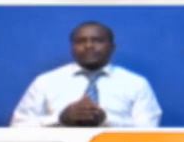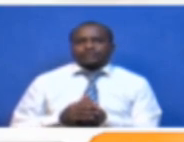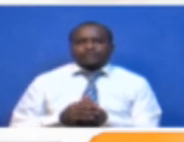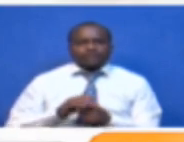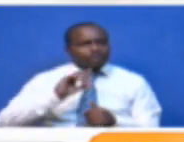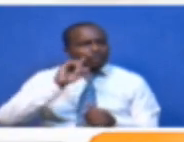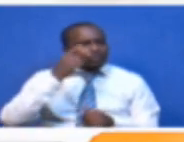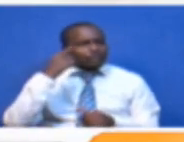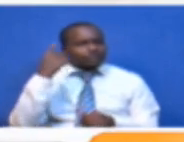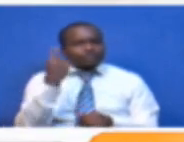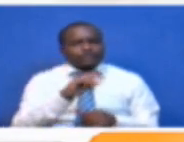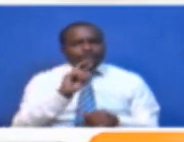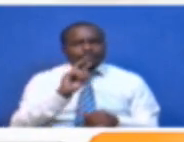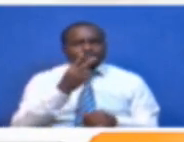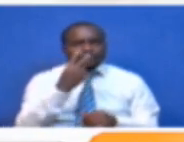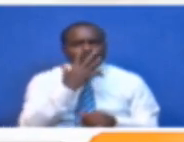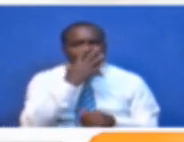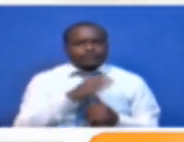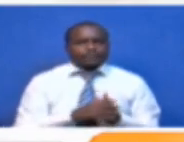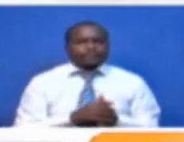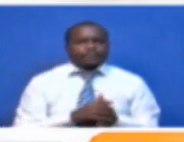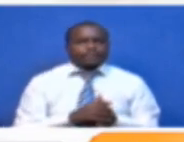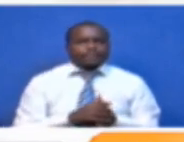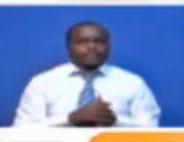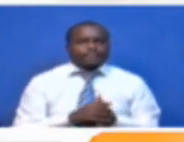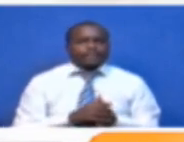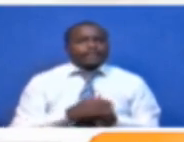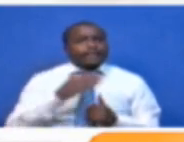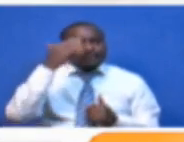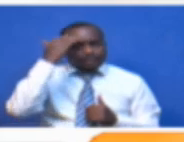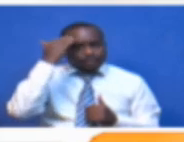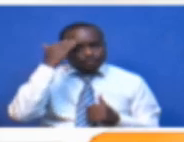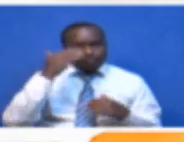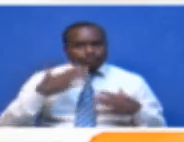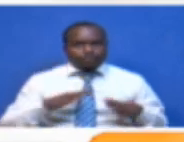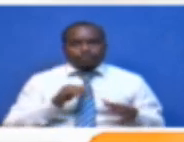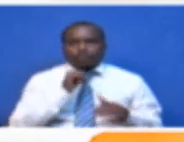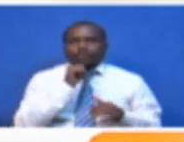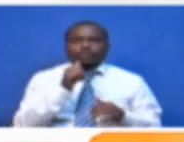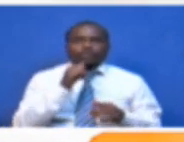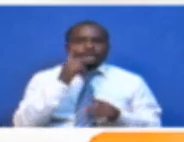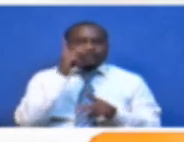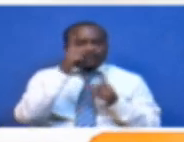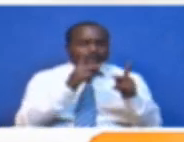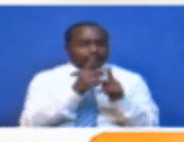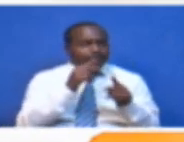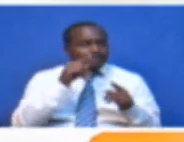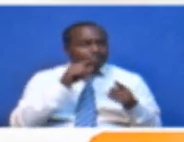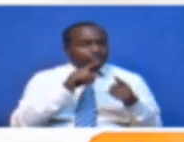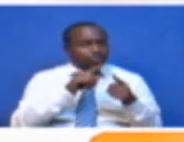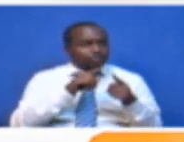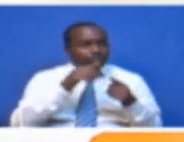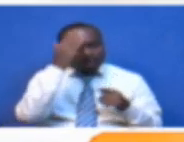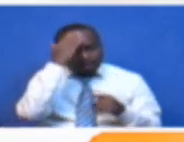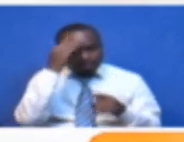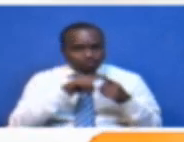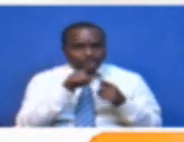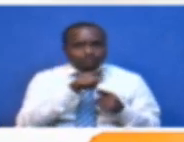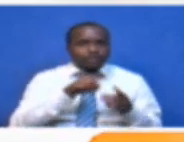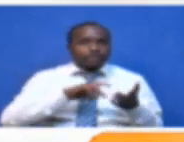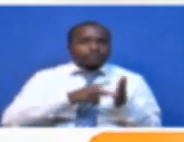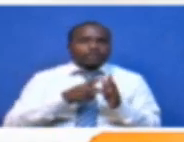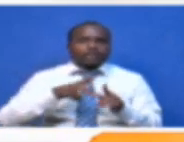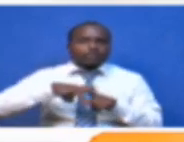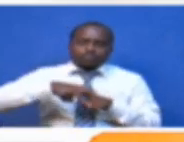shy. Yes. He knew people were not kind to him. Yeah, so he had to tighten his